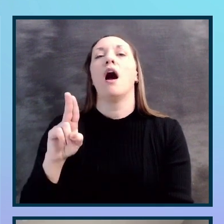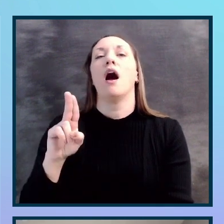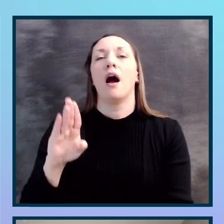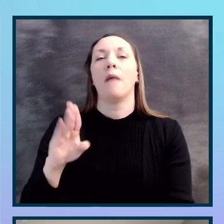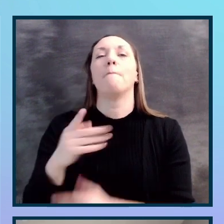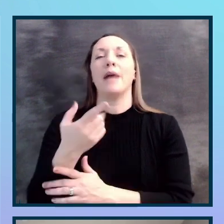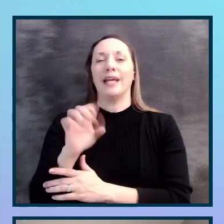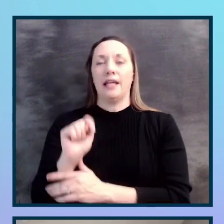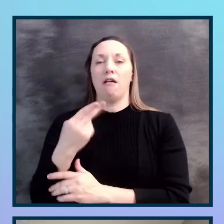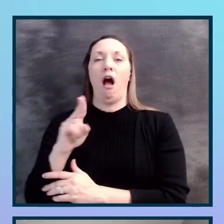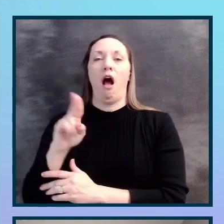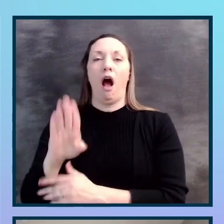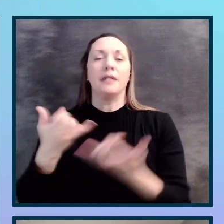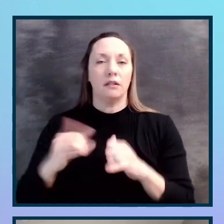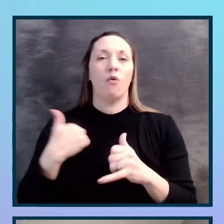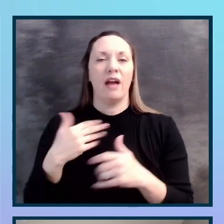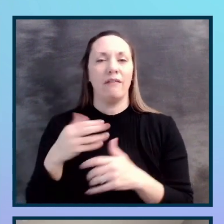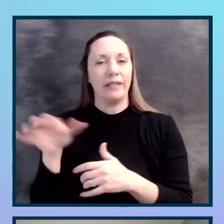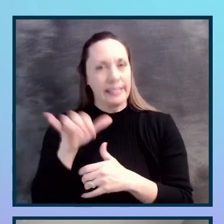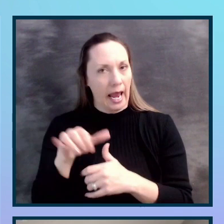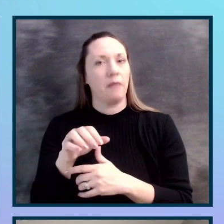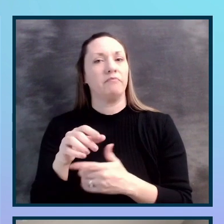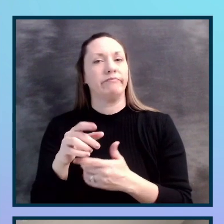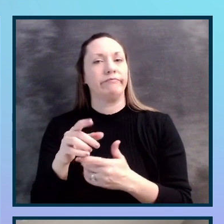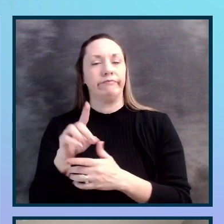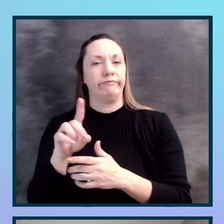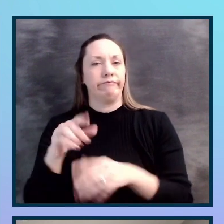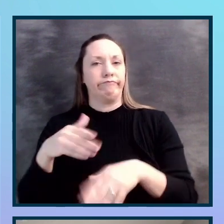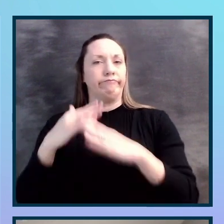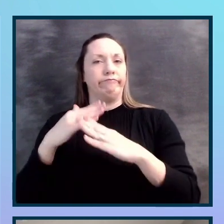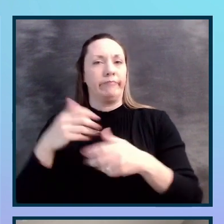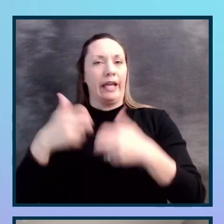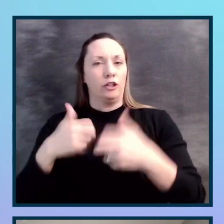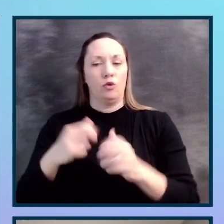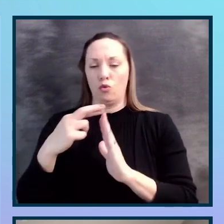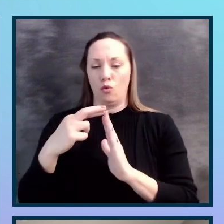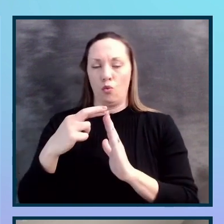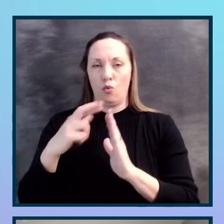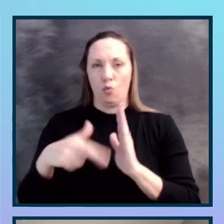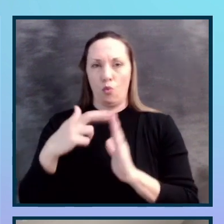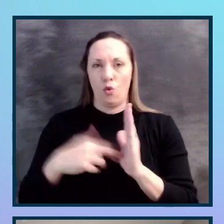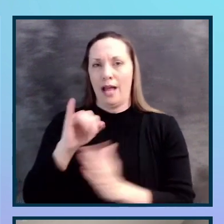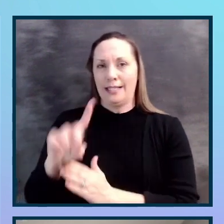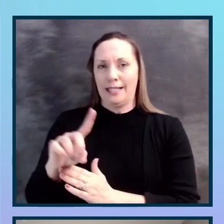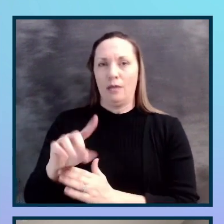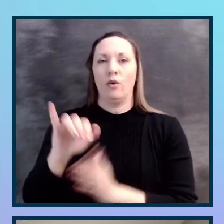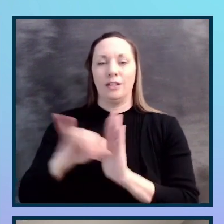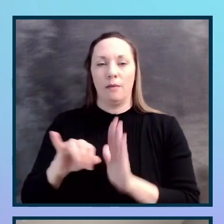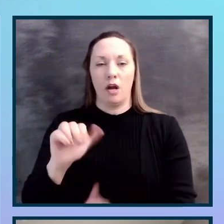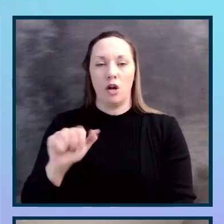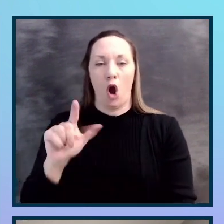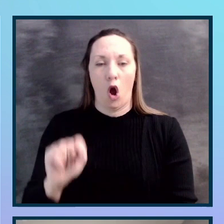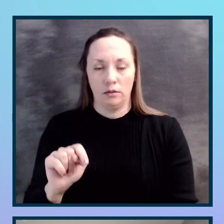it will still find the same accessibility issue, the rule ID, which is an image alt, the severity,